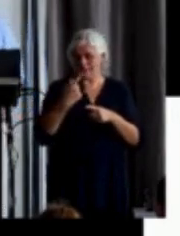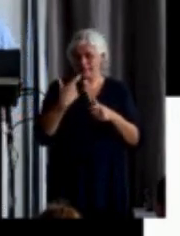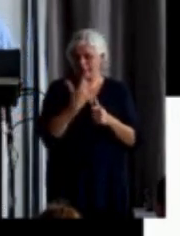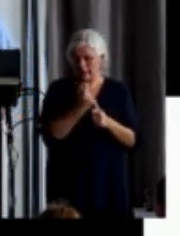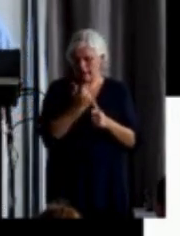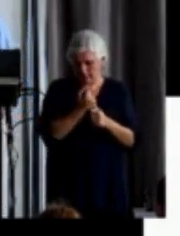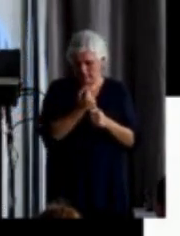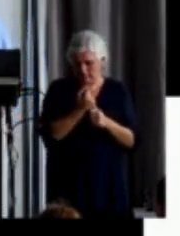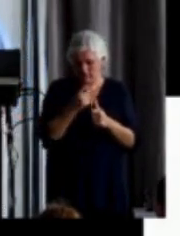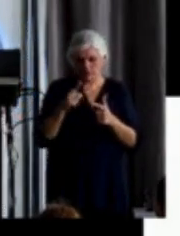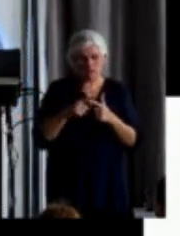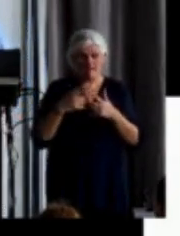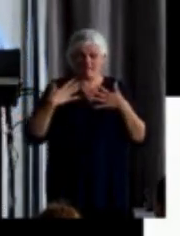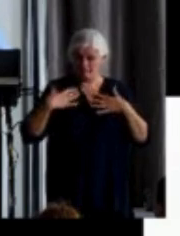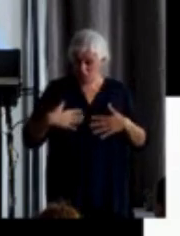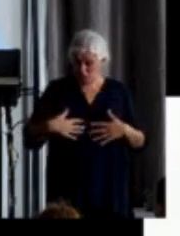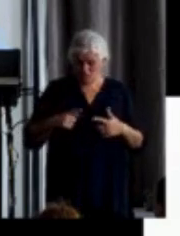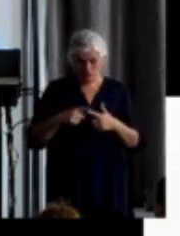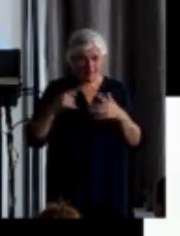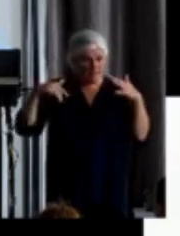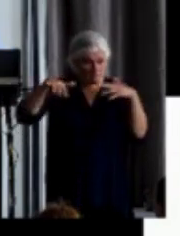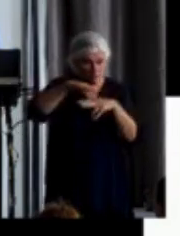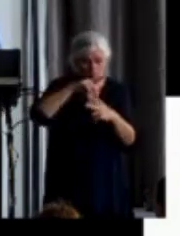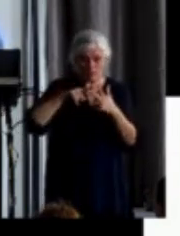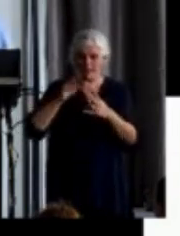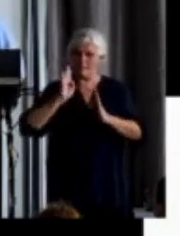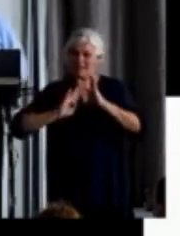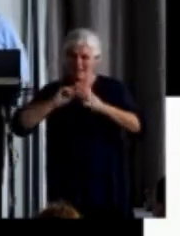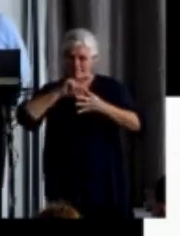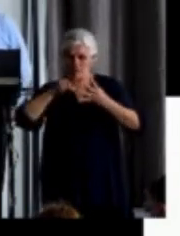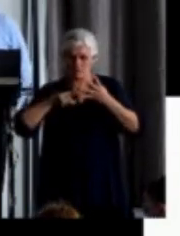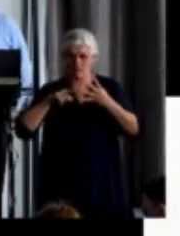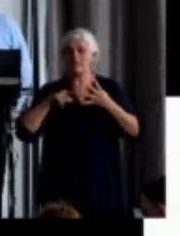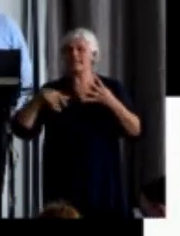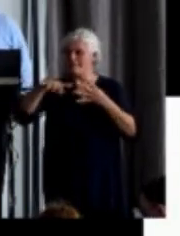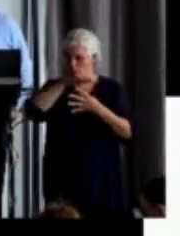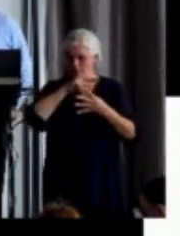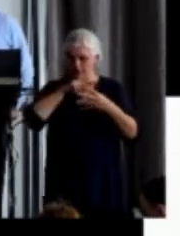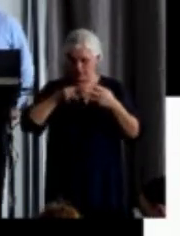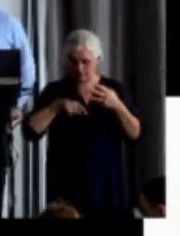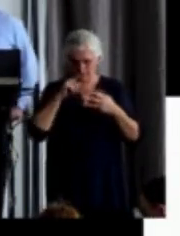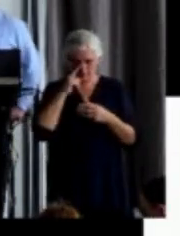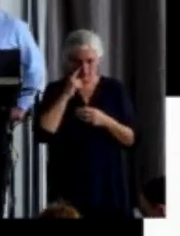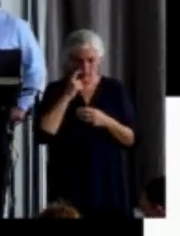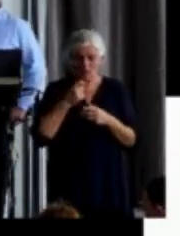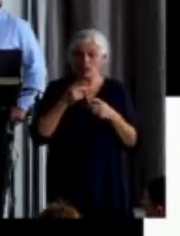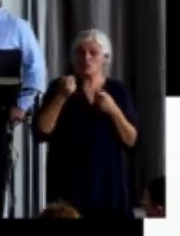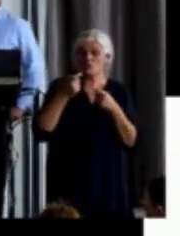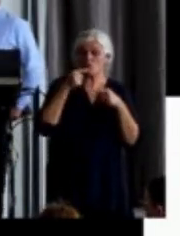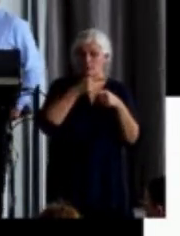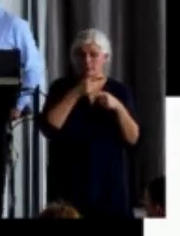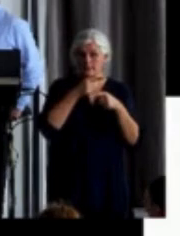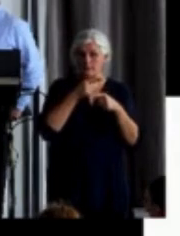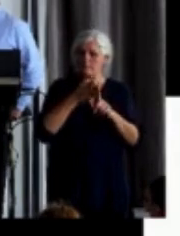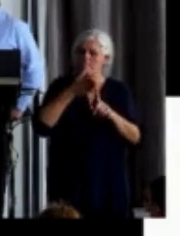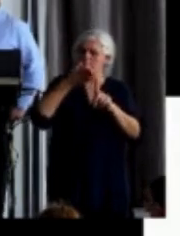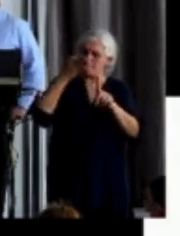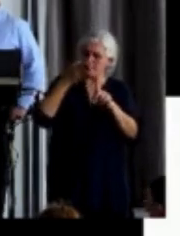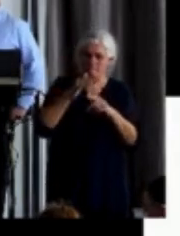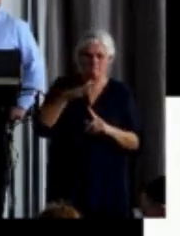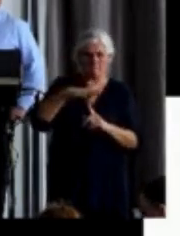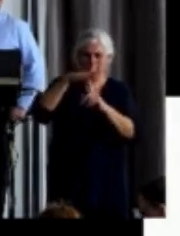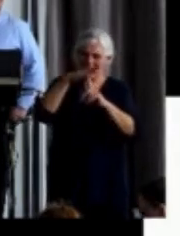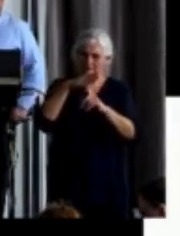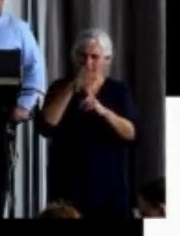say, physiological, environmental, and environmental factors. Okay, so this is the main tenets